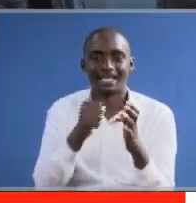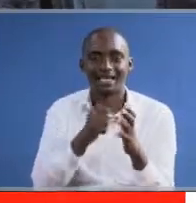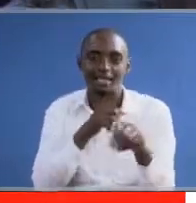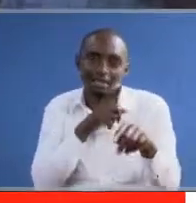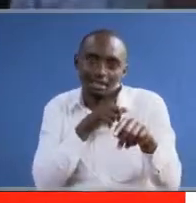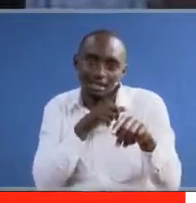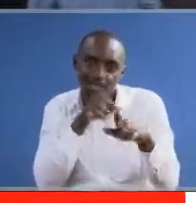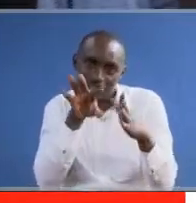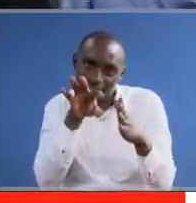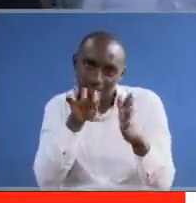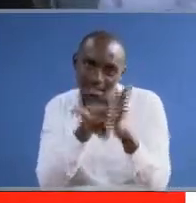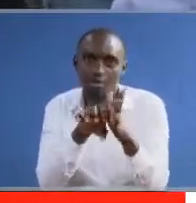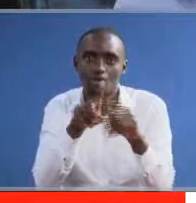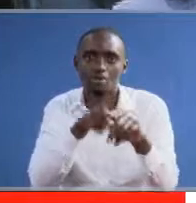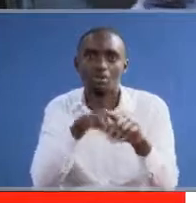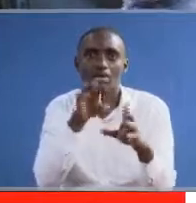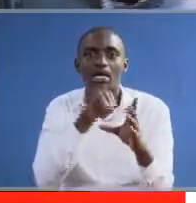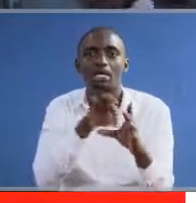elections.